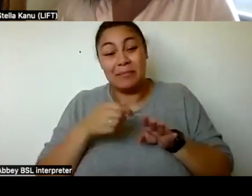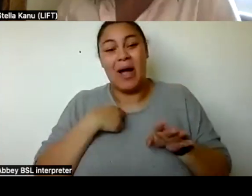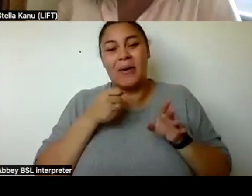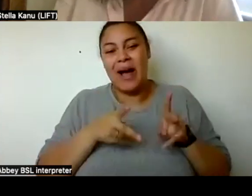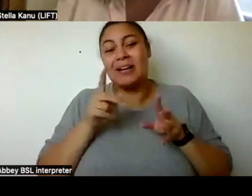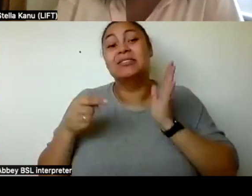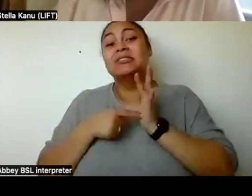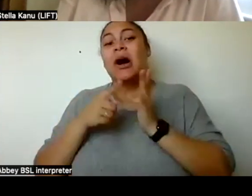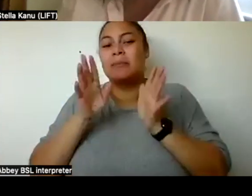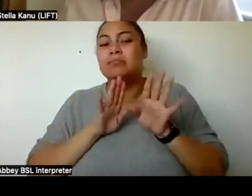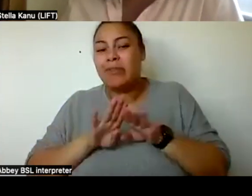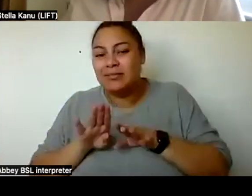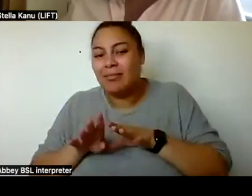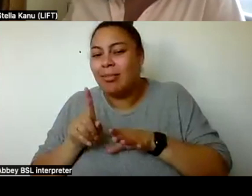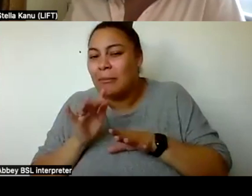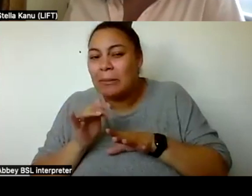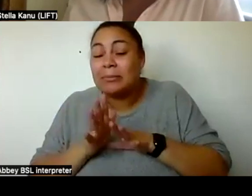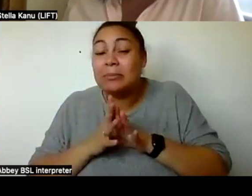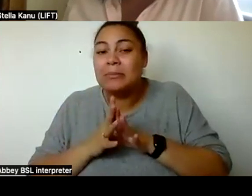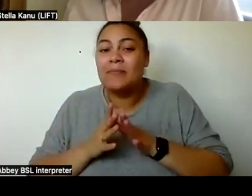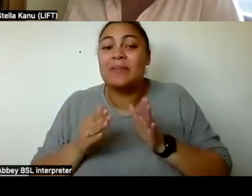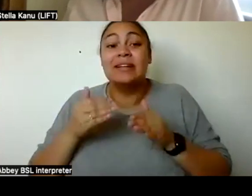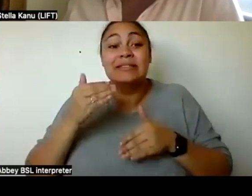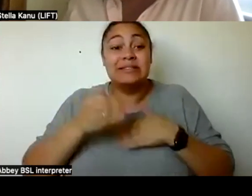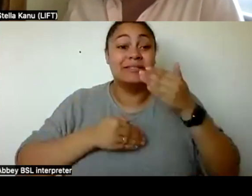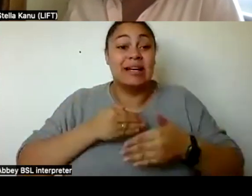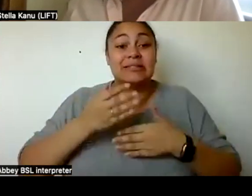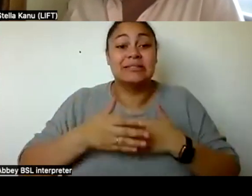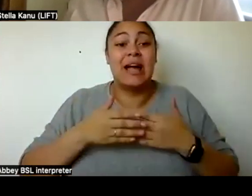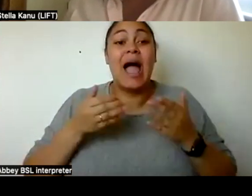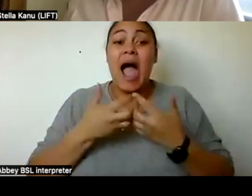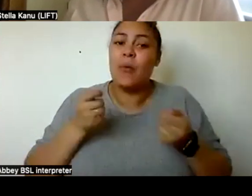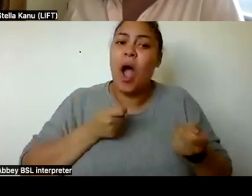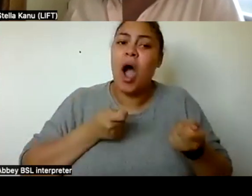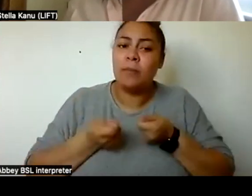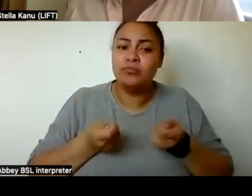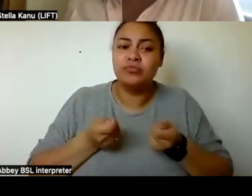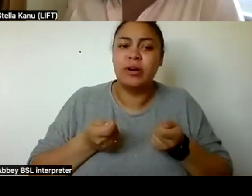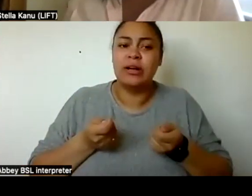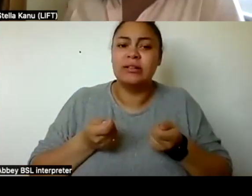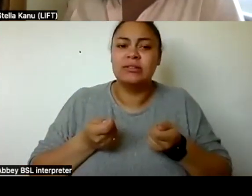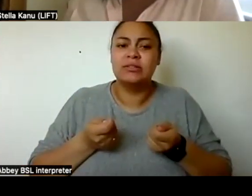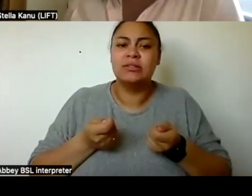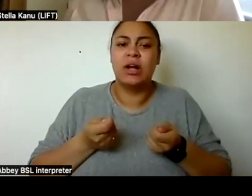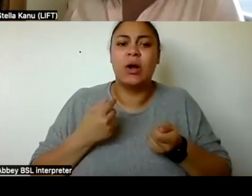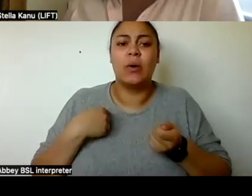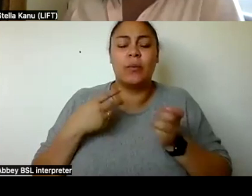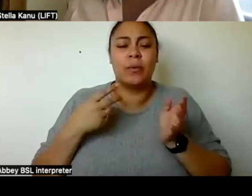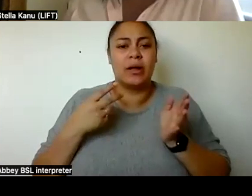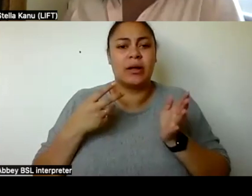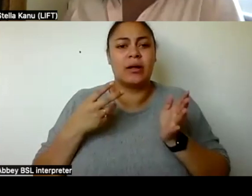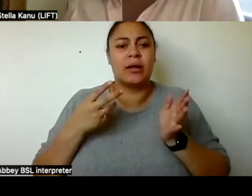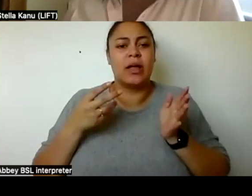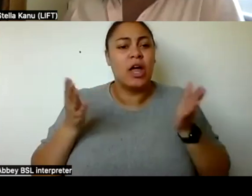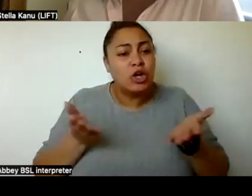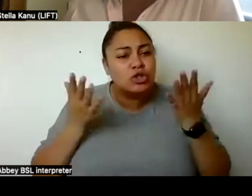I mean, just in terms of the day-to-day of how we operate as a theatre festival, we're obviously encouraging a lot